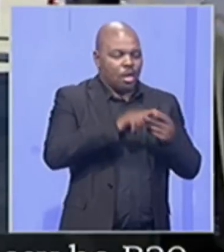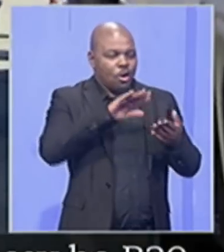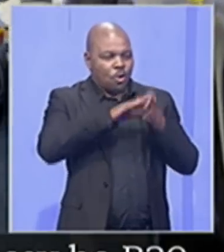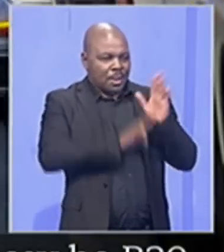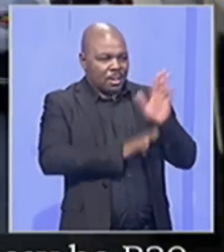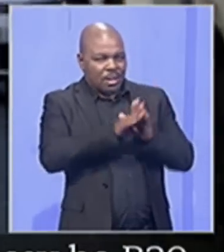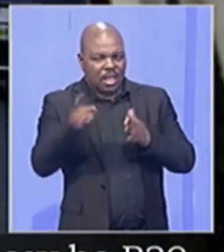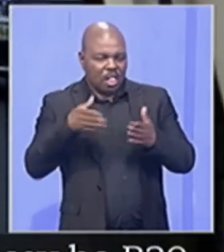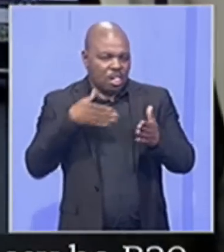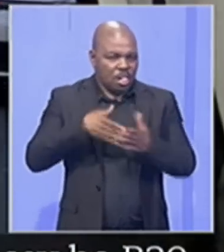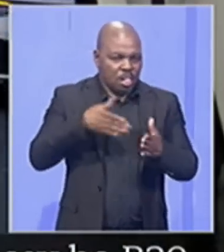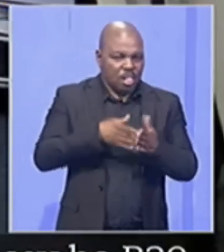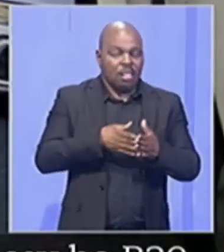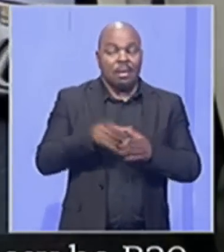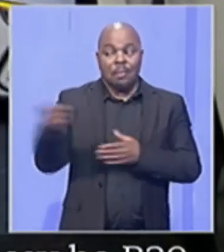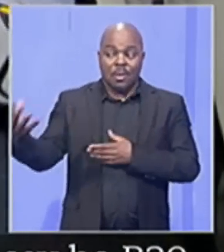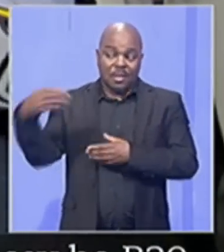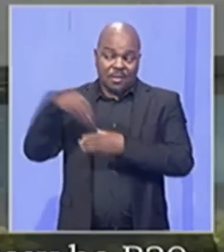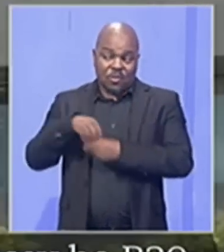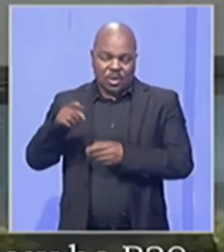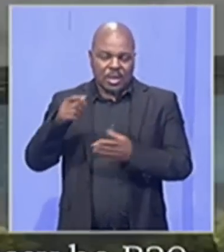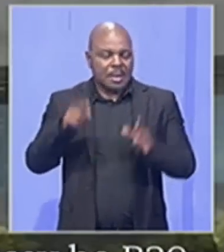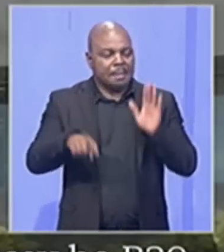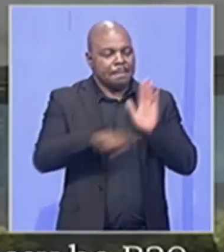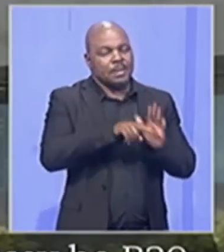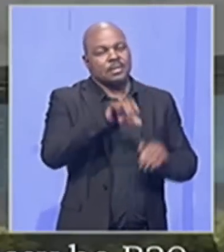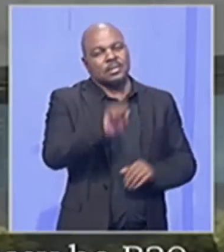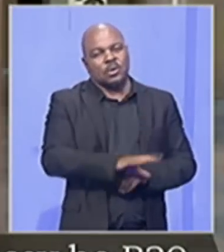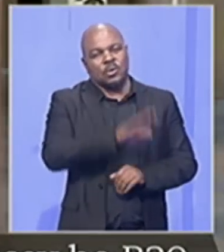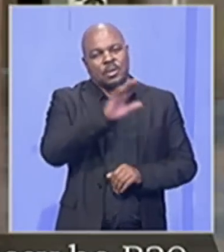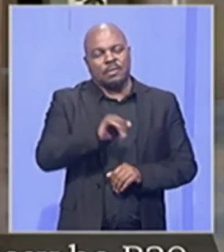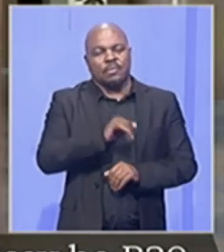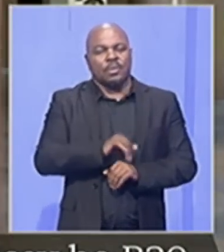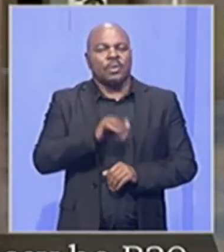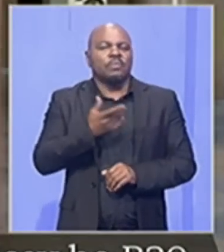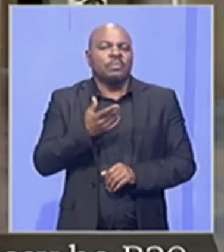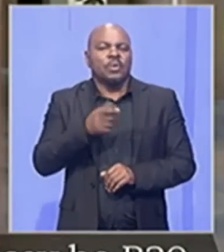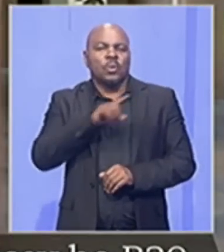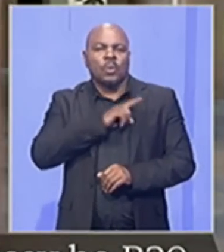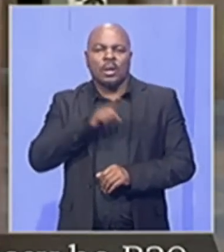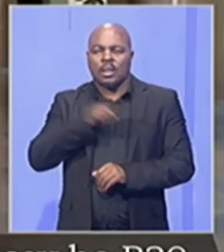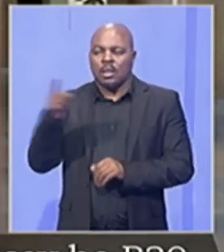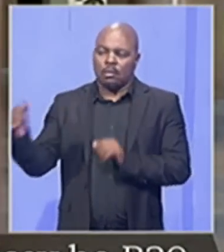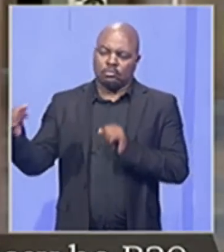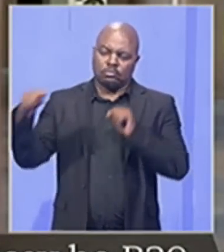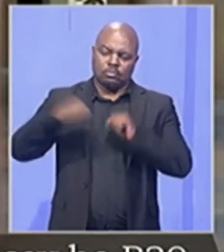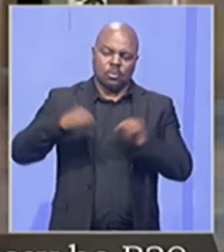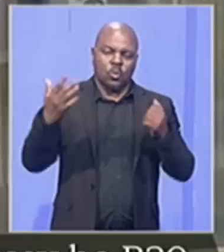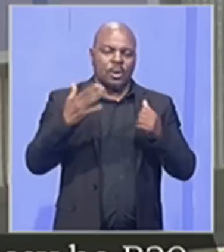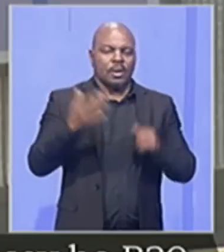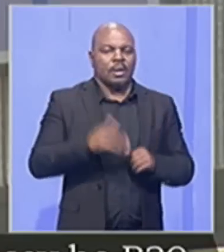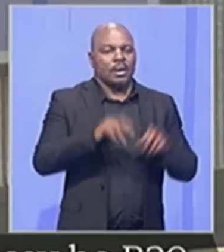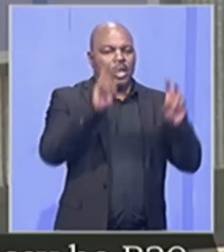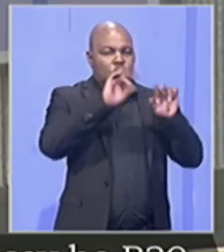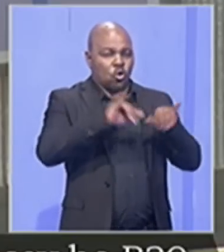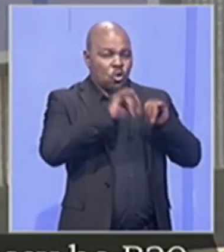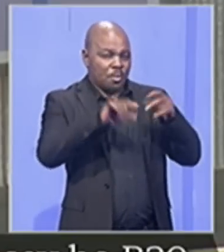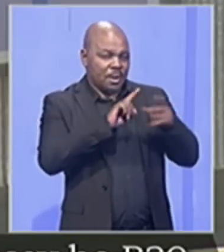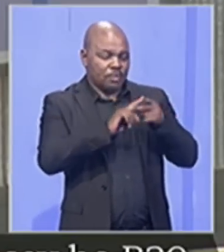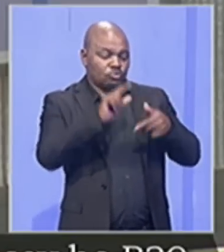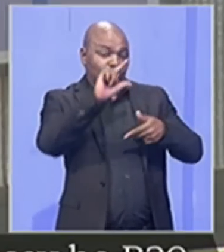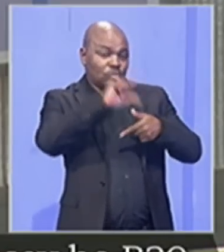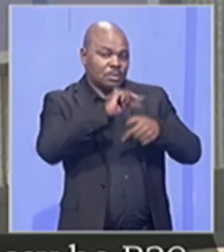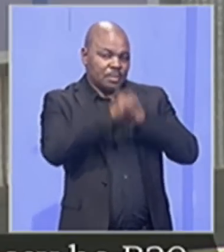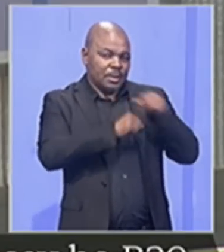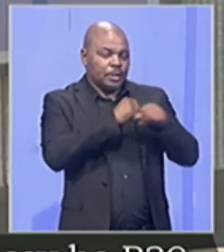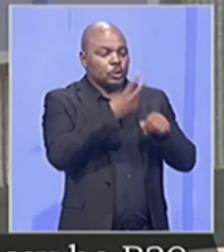tsa bolotsana di bileng le yona ho Maafrika Borwa. Sena se mabapi le ditumellano tsa kgwebo le Eskom ha mo le Transnet tse bileng ka 2012